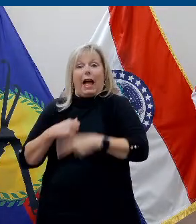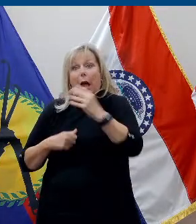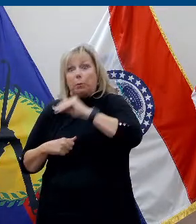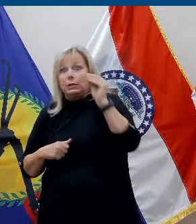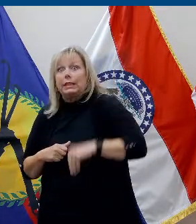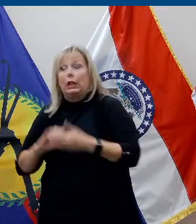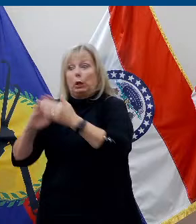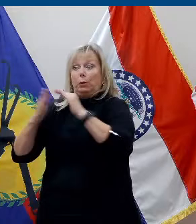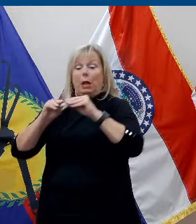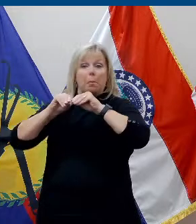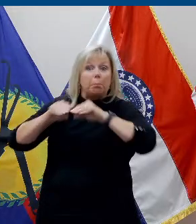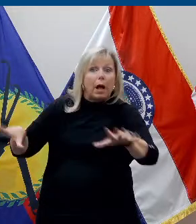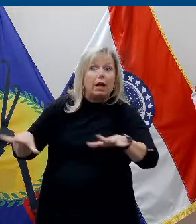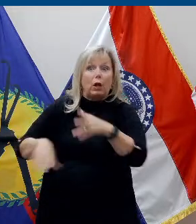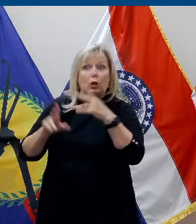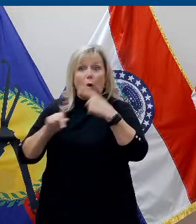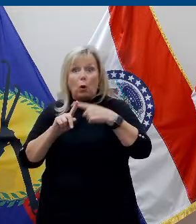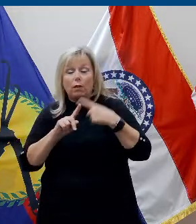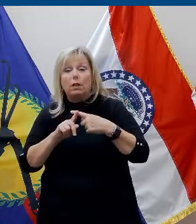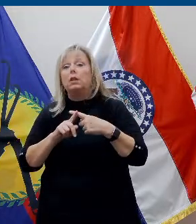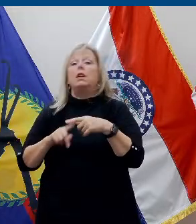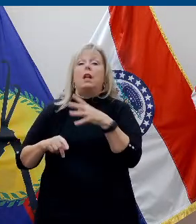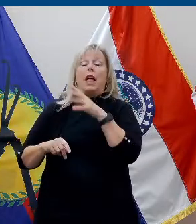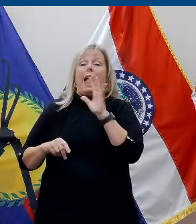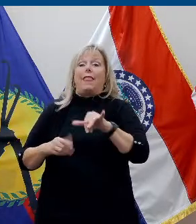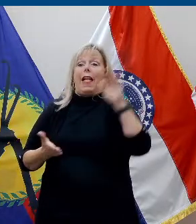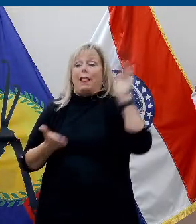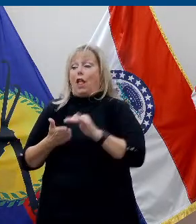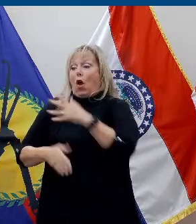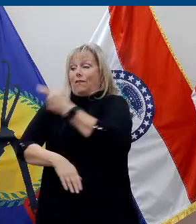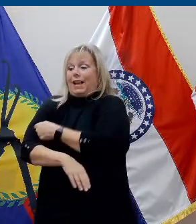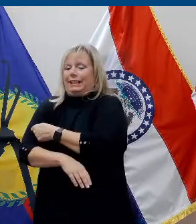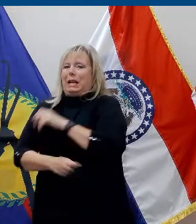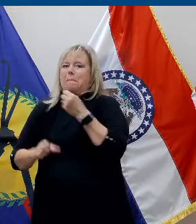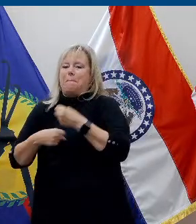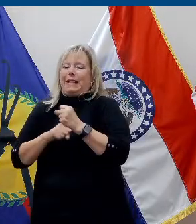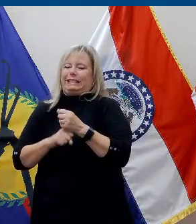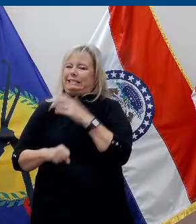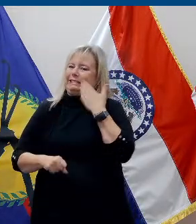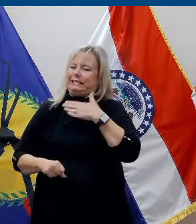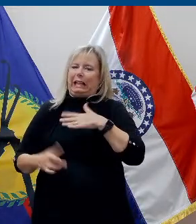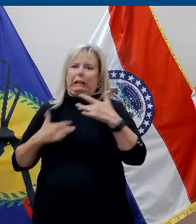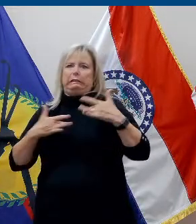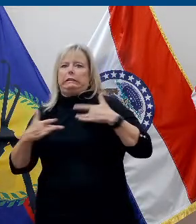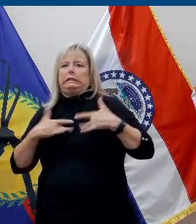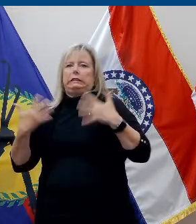community transmission and that low rate of vaccination makes for a very concerning combination.